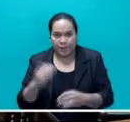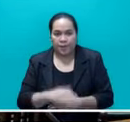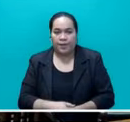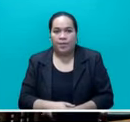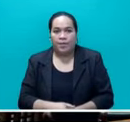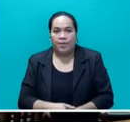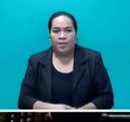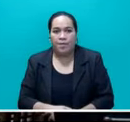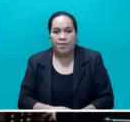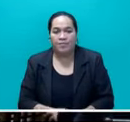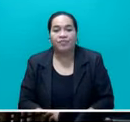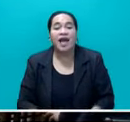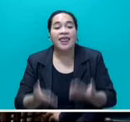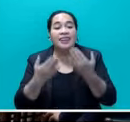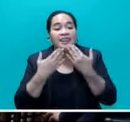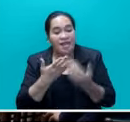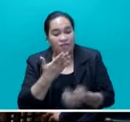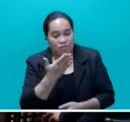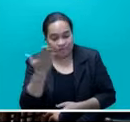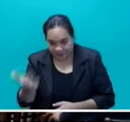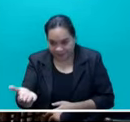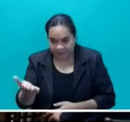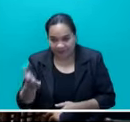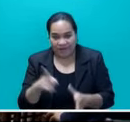Thank you, Honorable Attorney General.